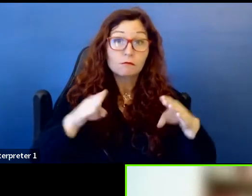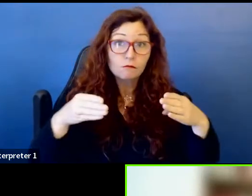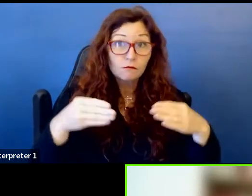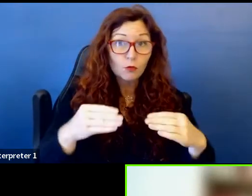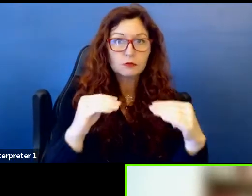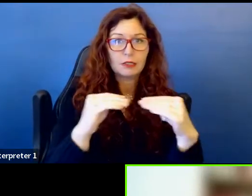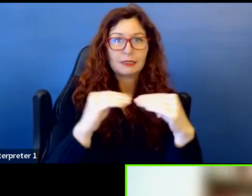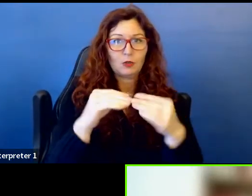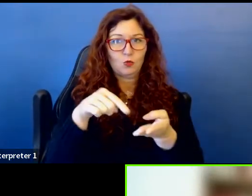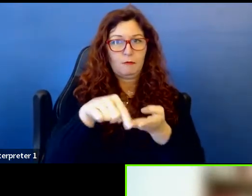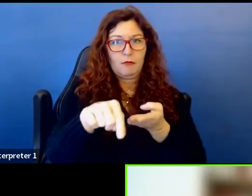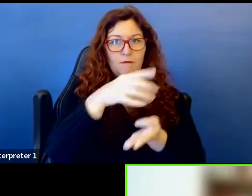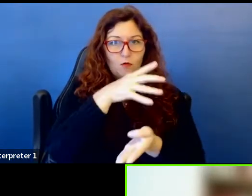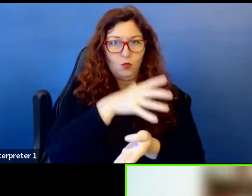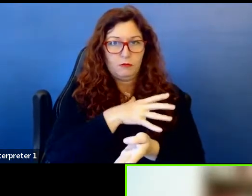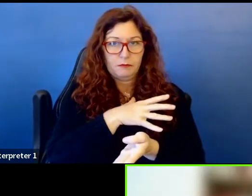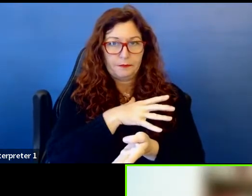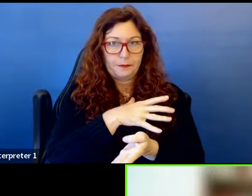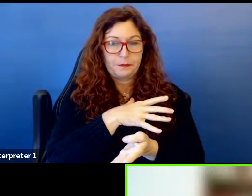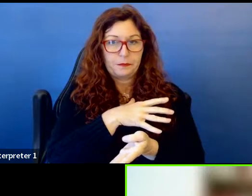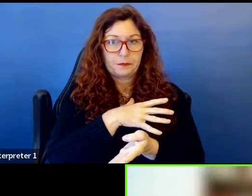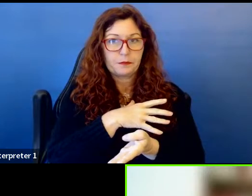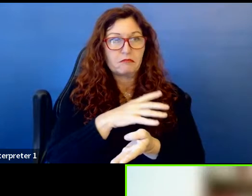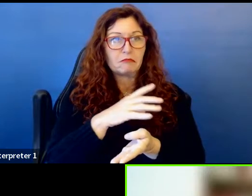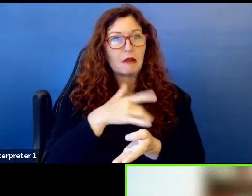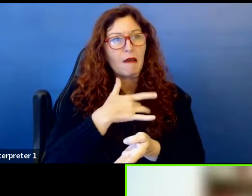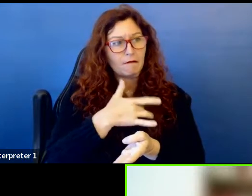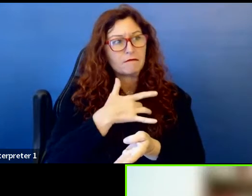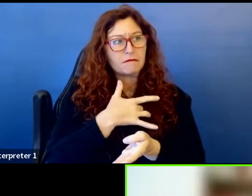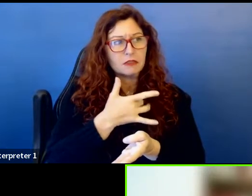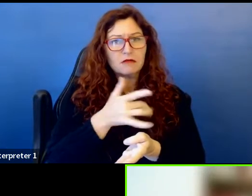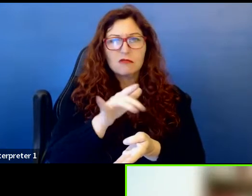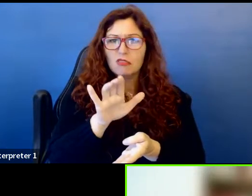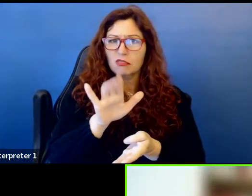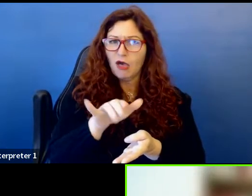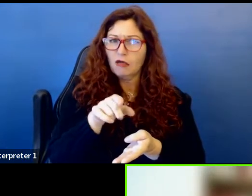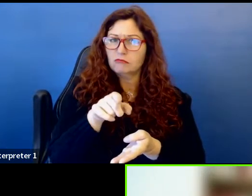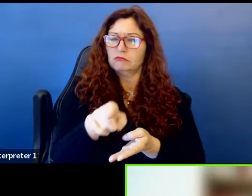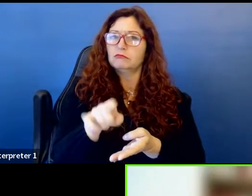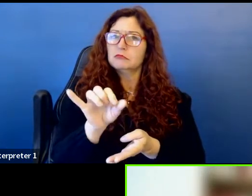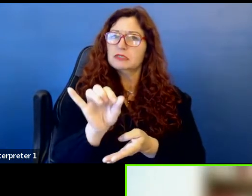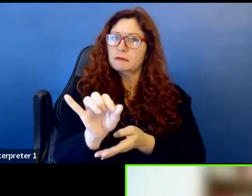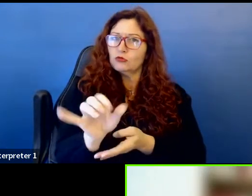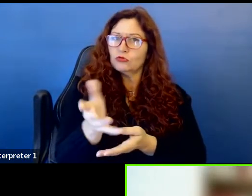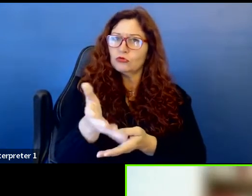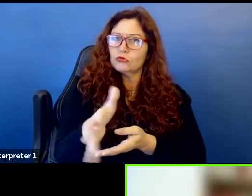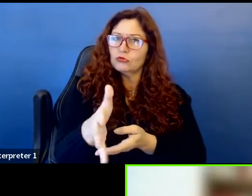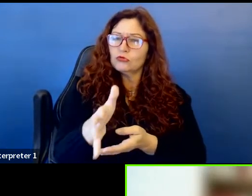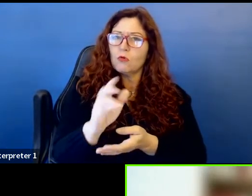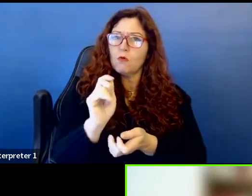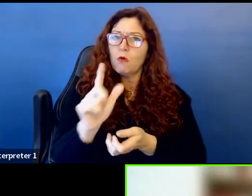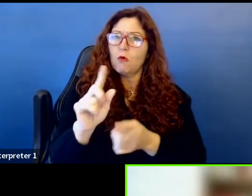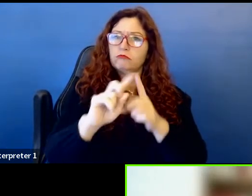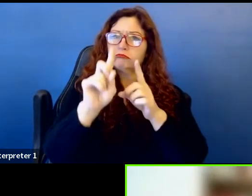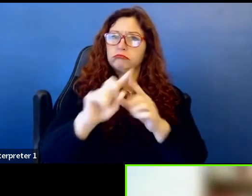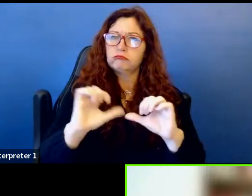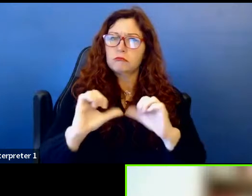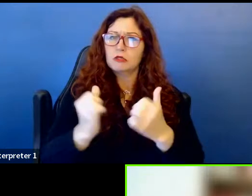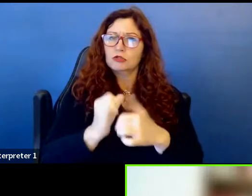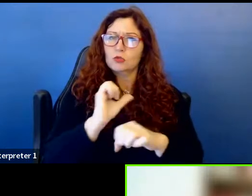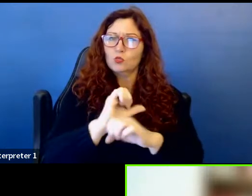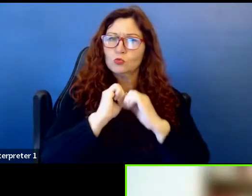i think something similar um collaborating with other agencies in terms of promoting opening up